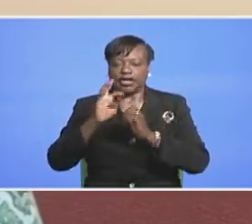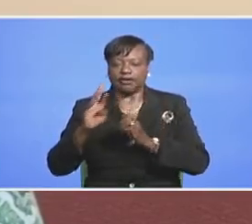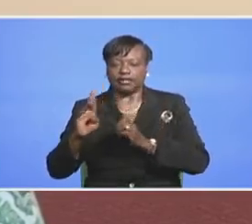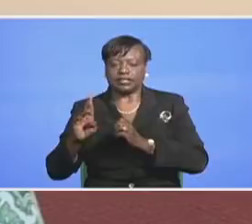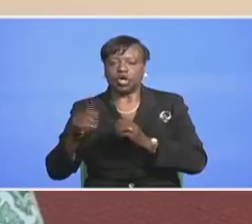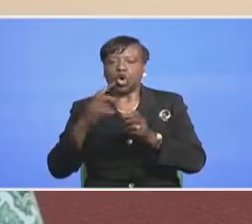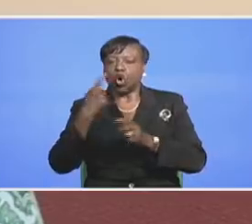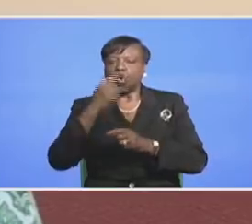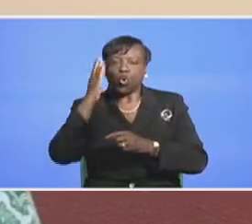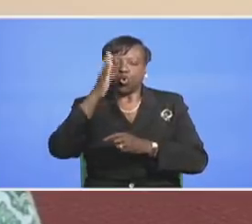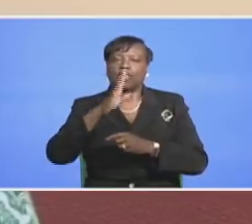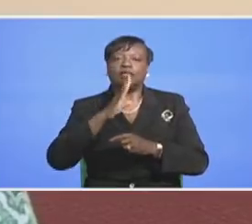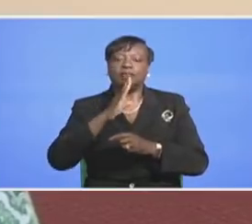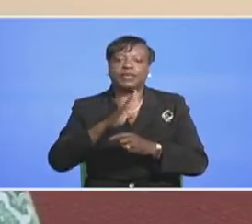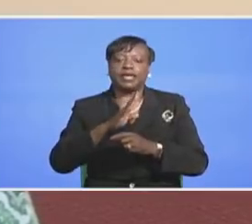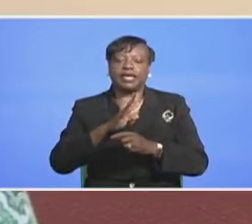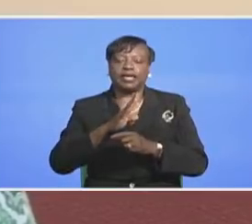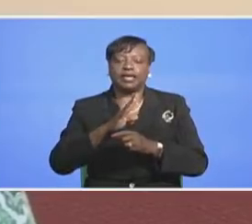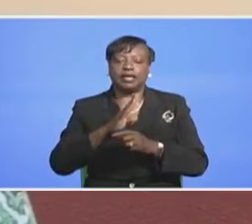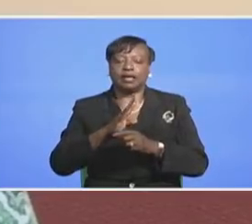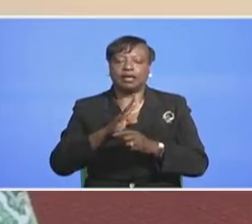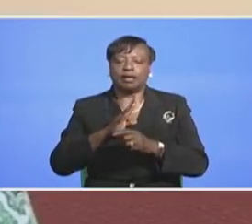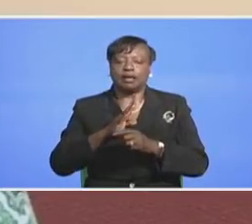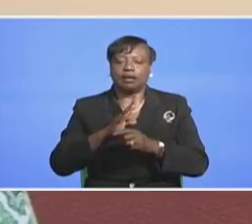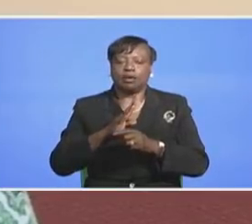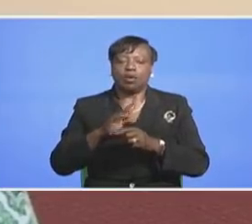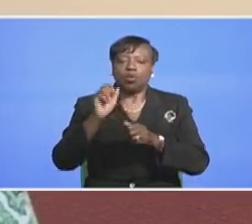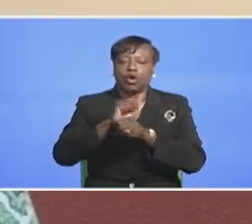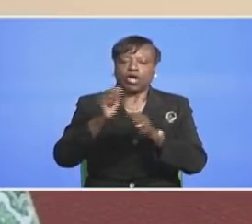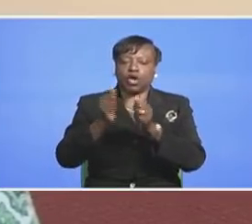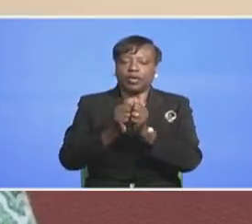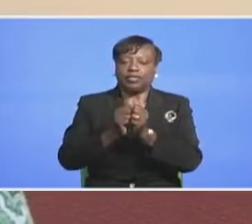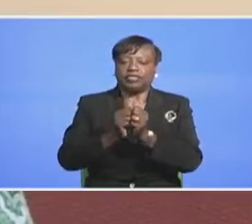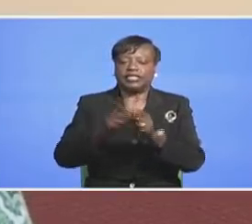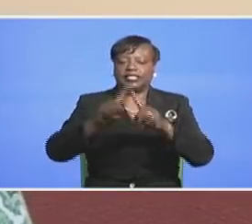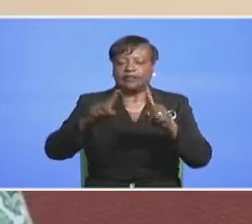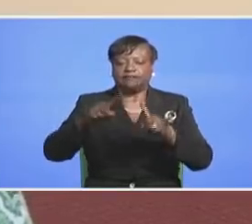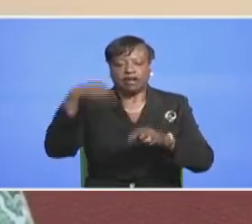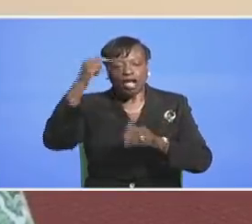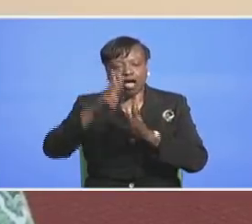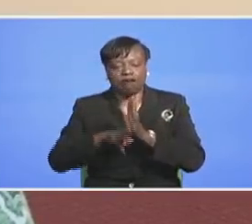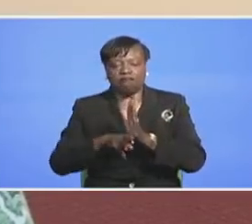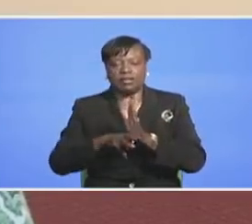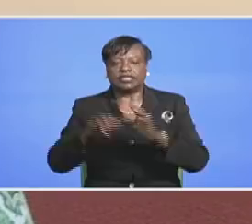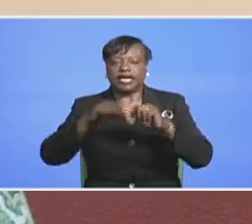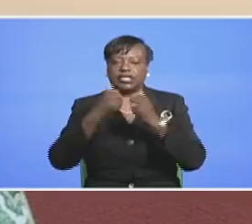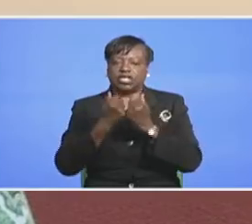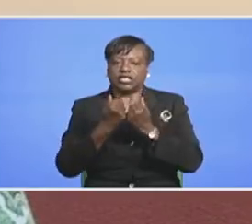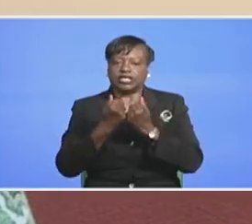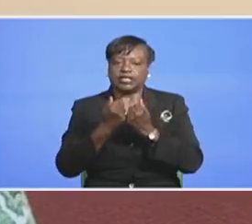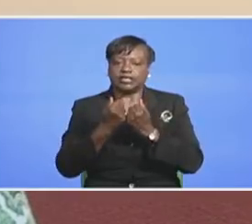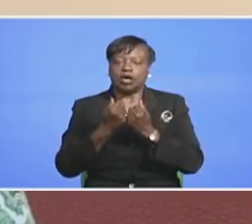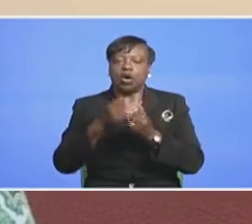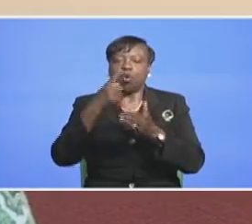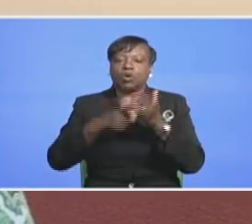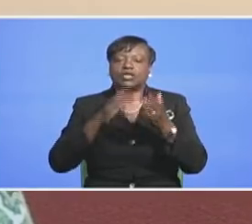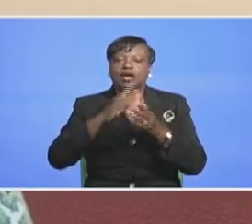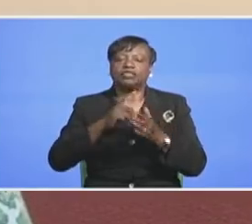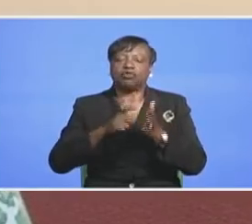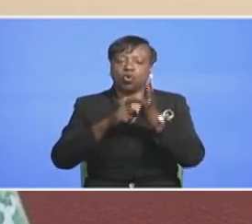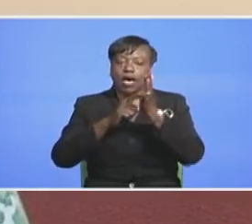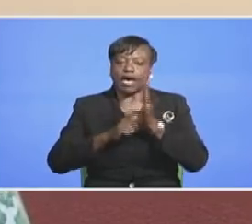be further liaising with all of the various government agencies as to what are their requirements for